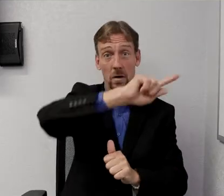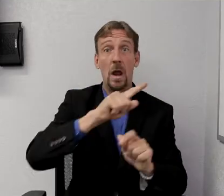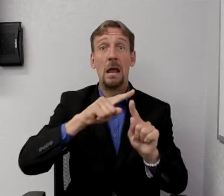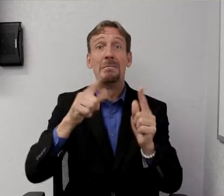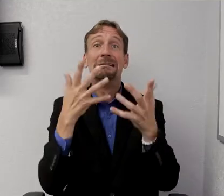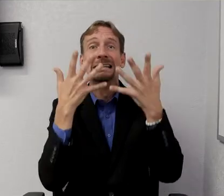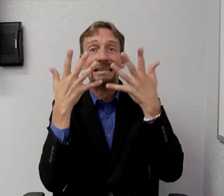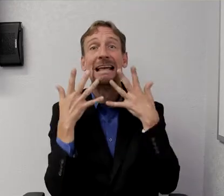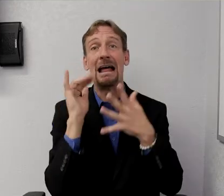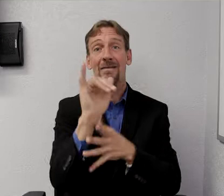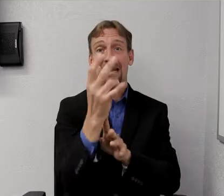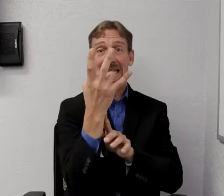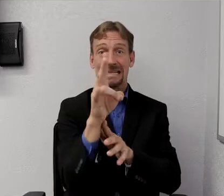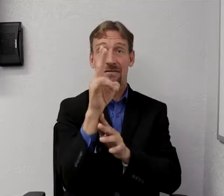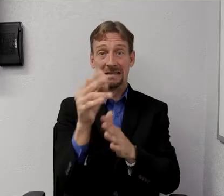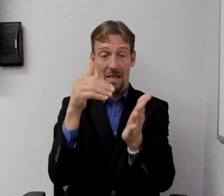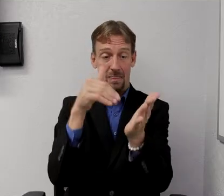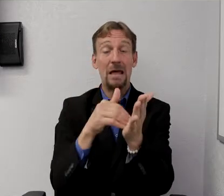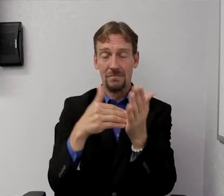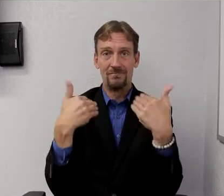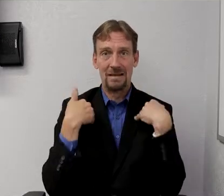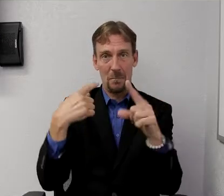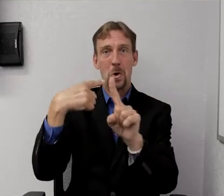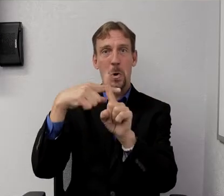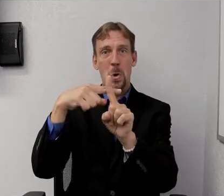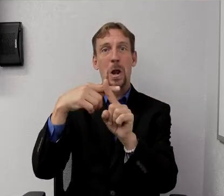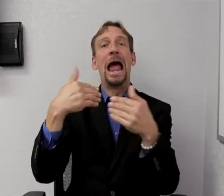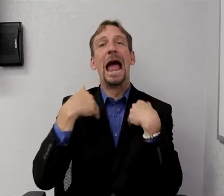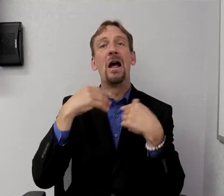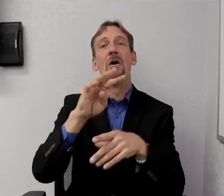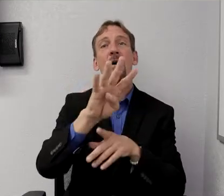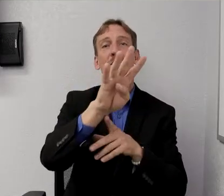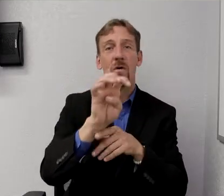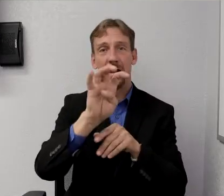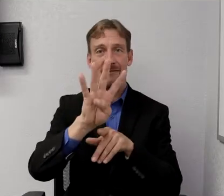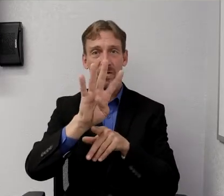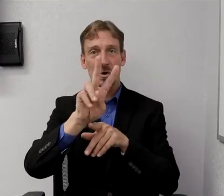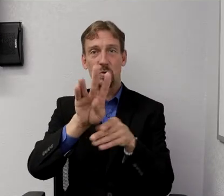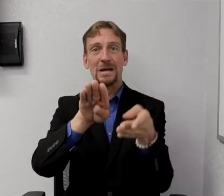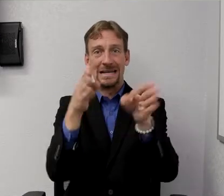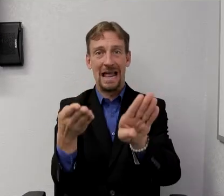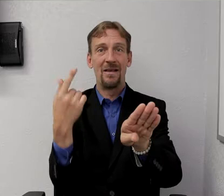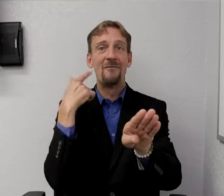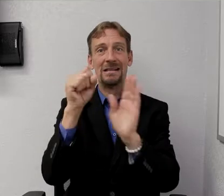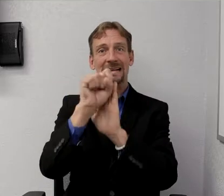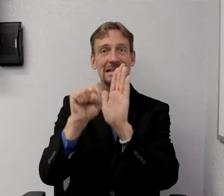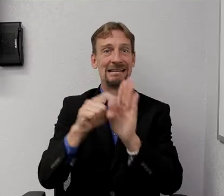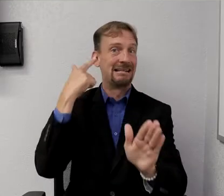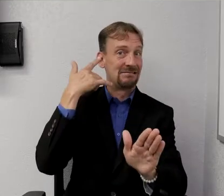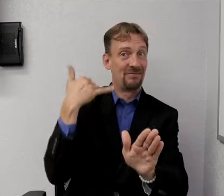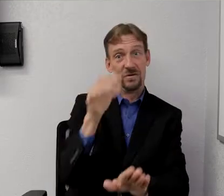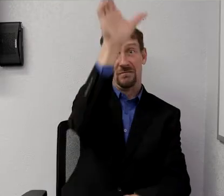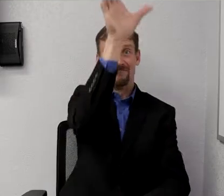of the 17,000 that tested positive, we've had 442 deaths statewide. And again, this